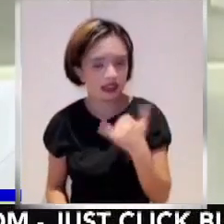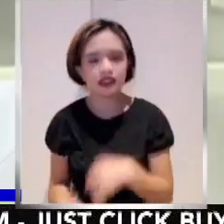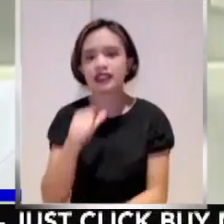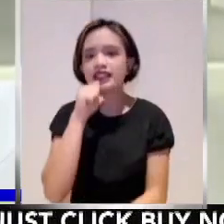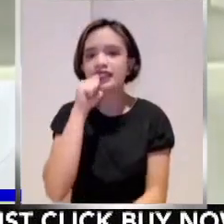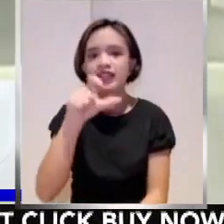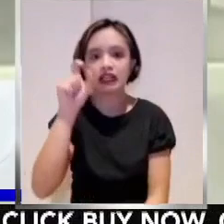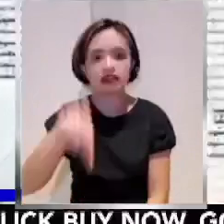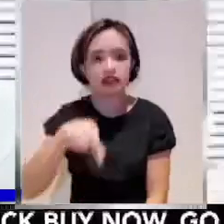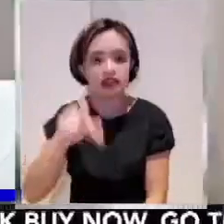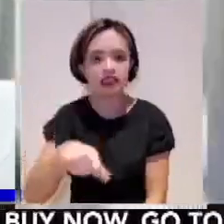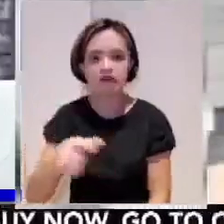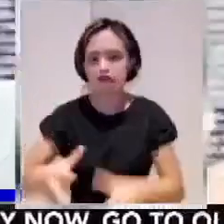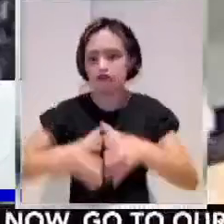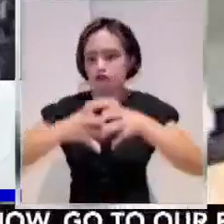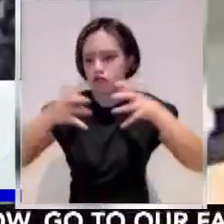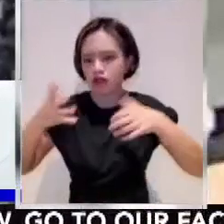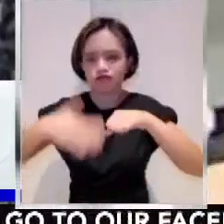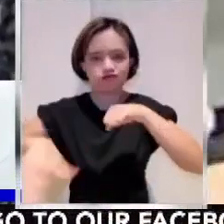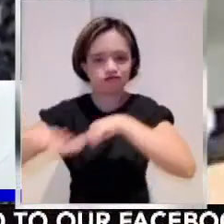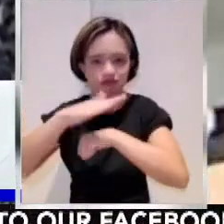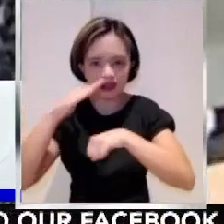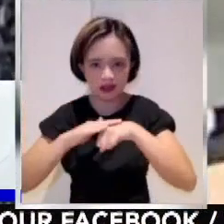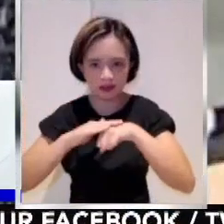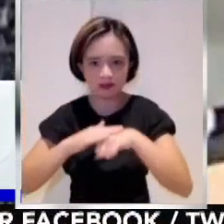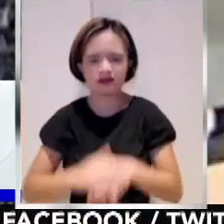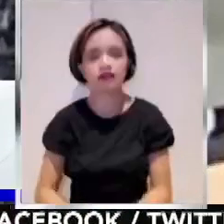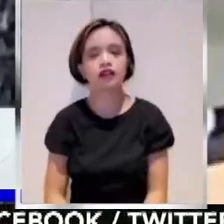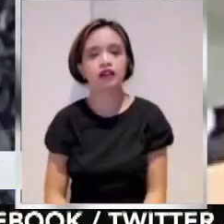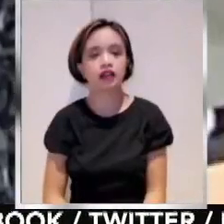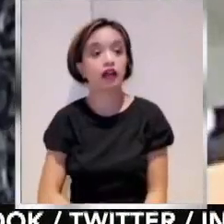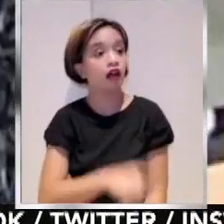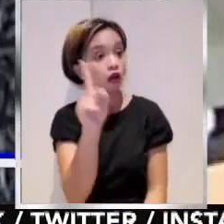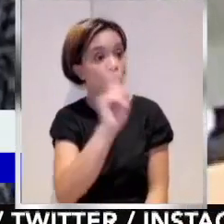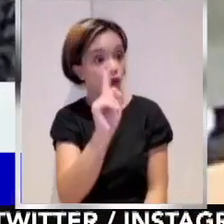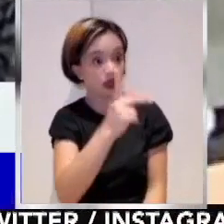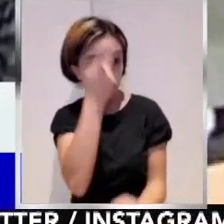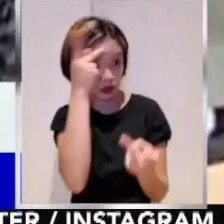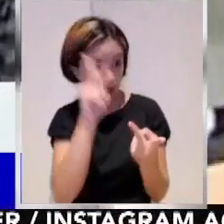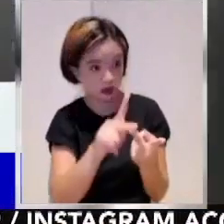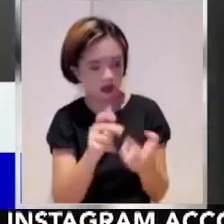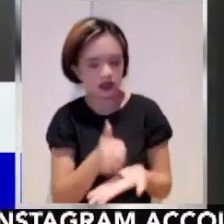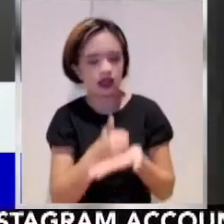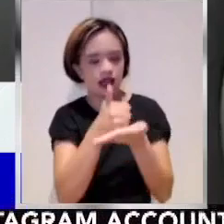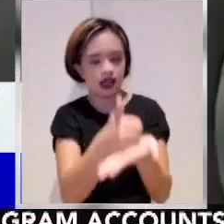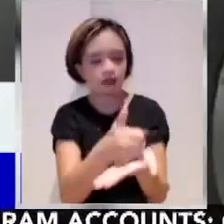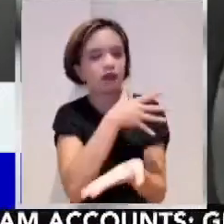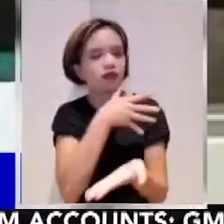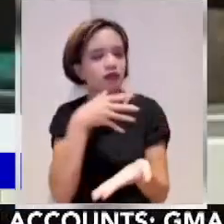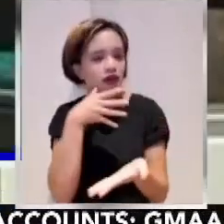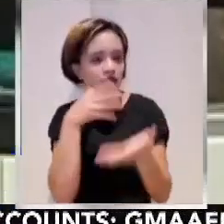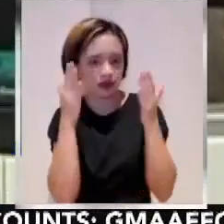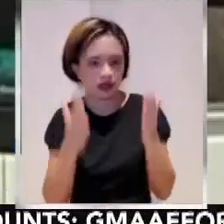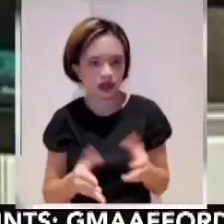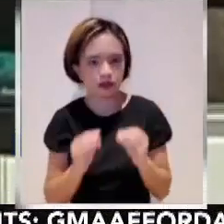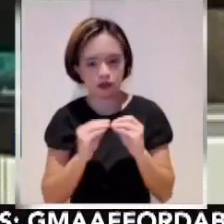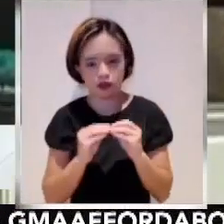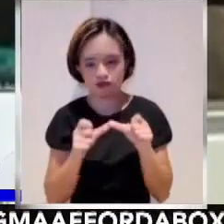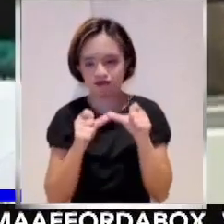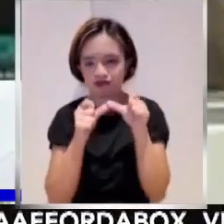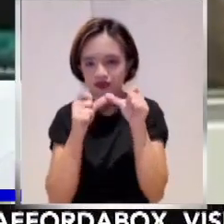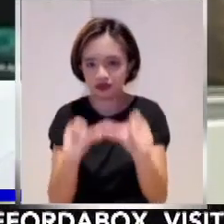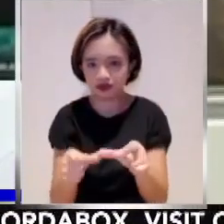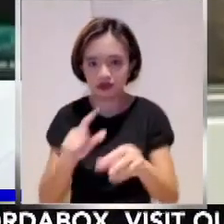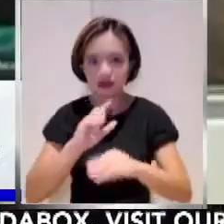lupa. The purpose is to help the farmer, traditional farming, into a more sustainable one in terms of controlling